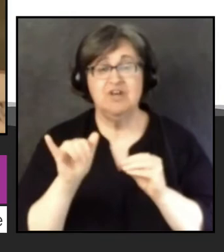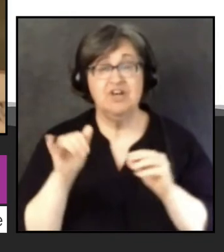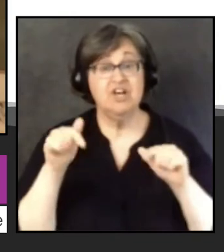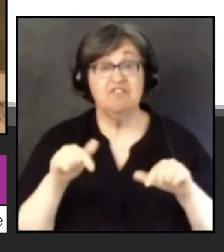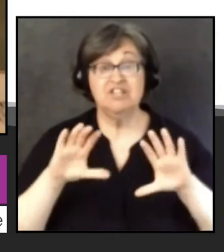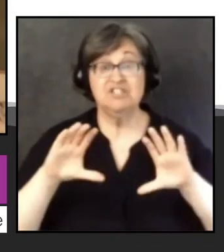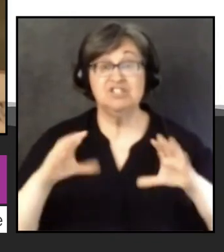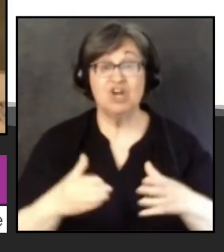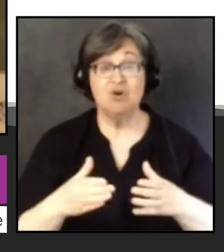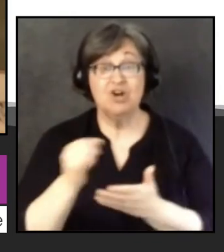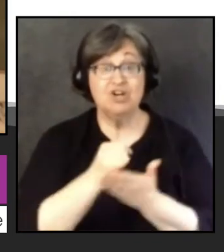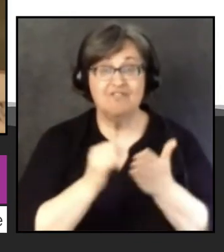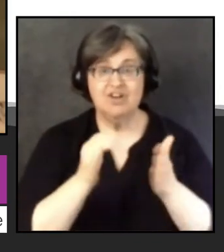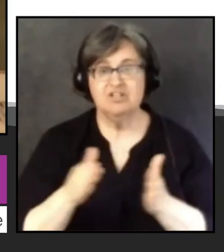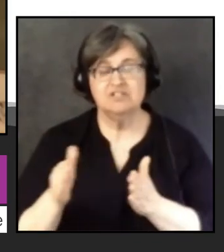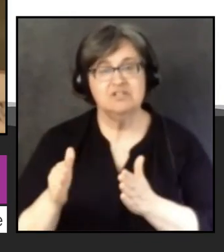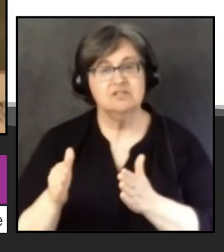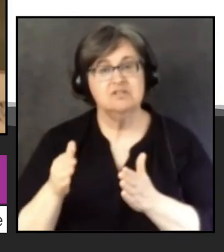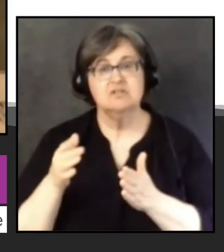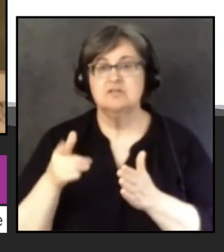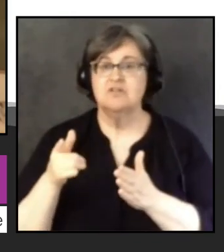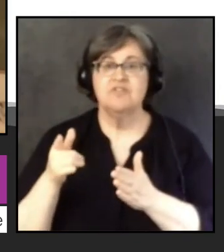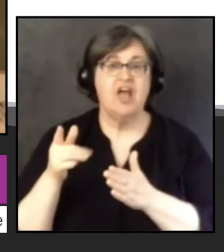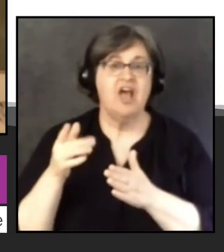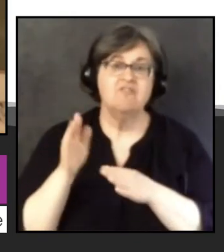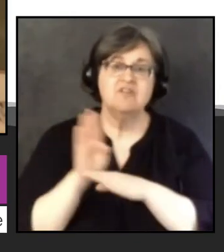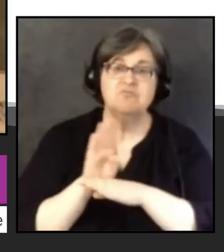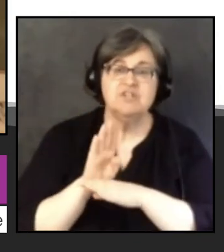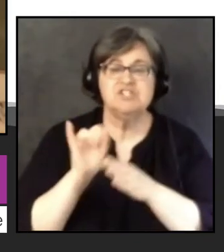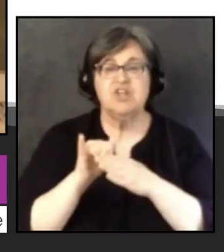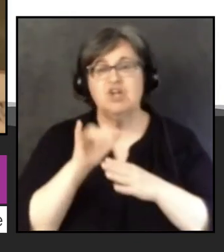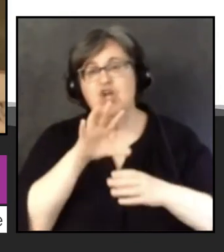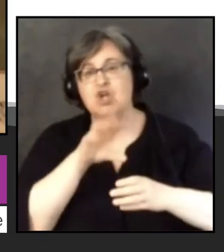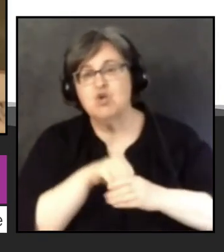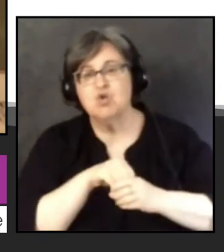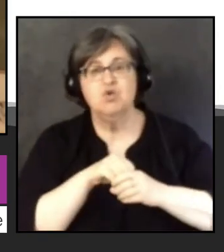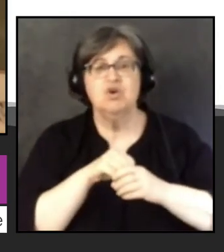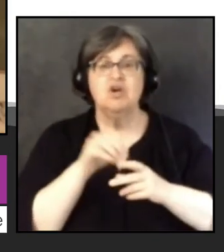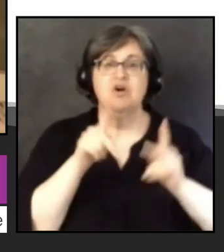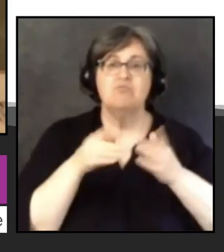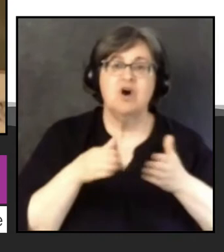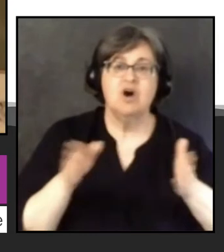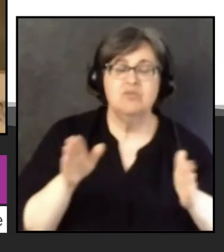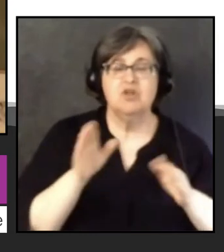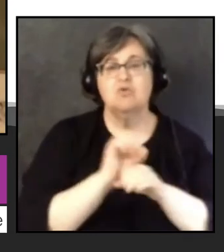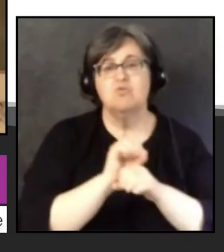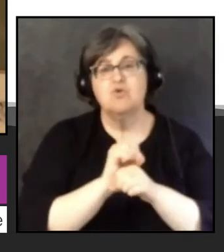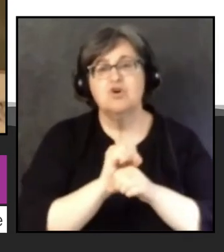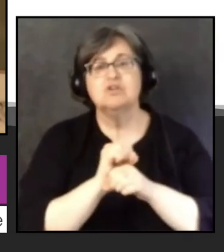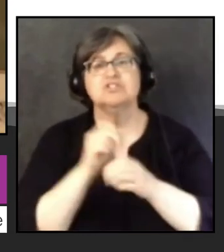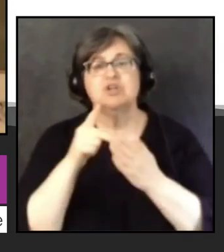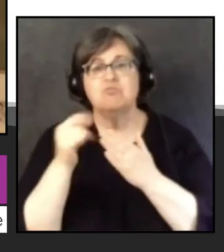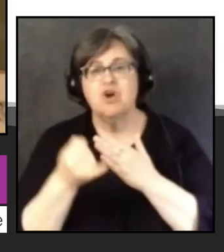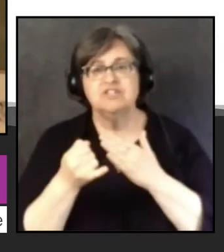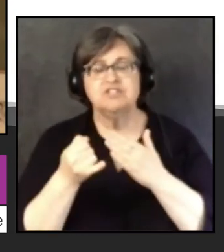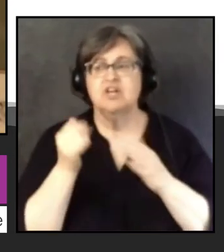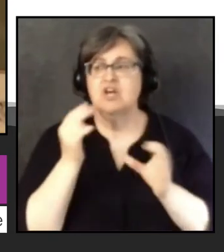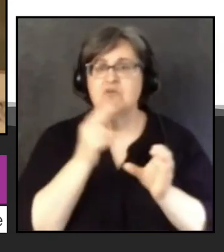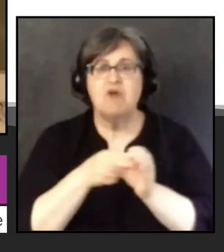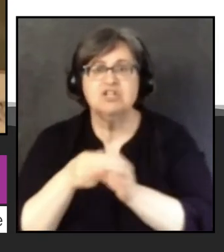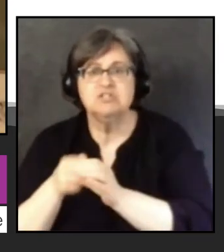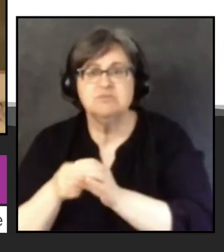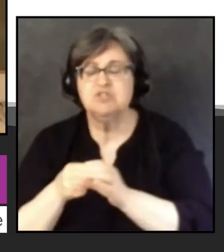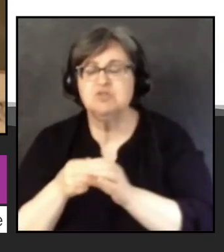this cohort of artists have practices that encompass public works and projects that are participatory, education-centered,